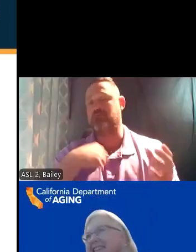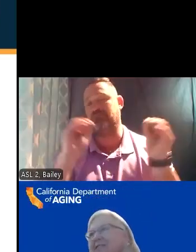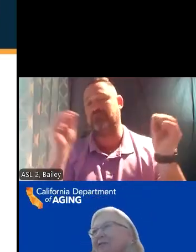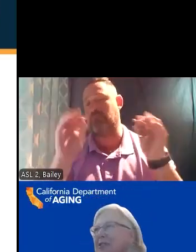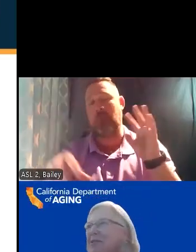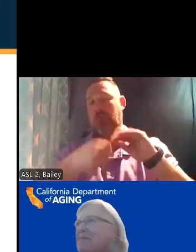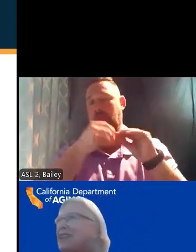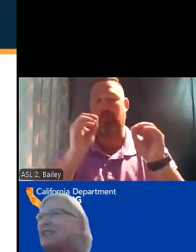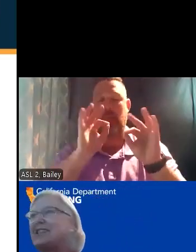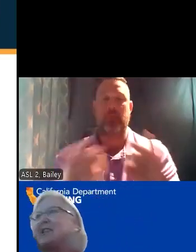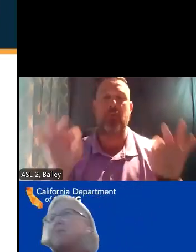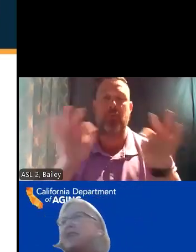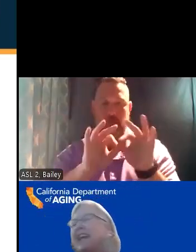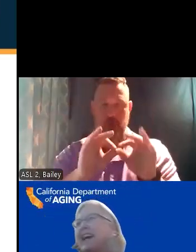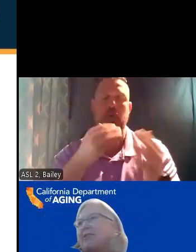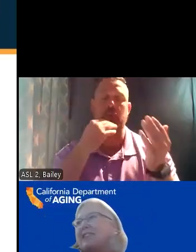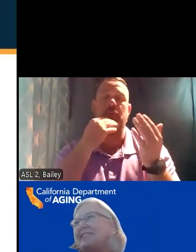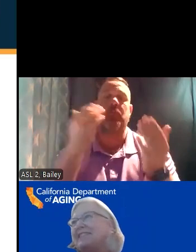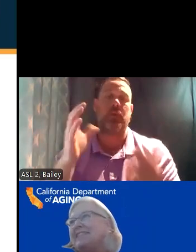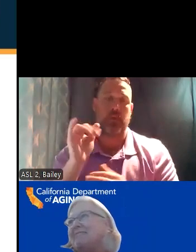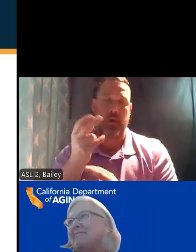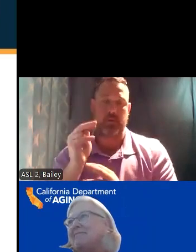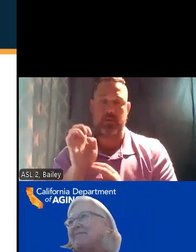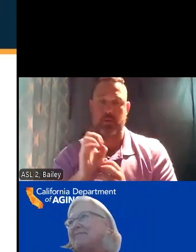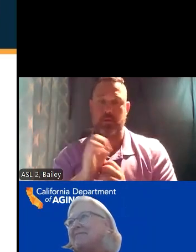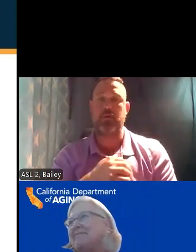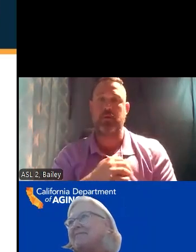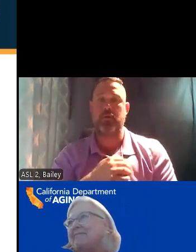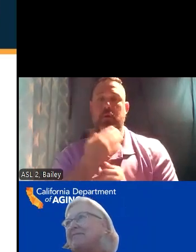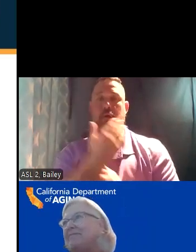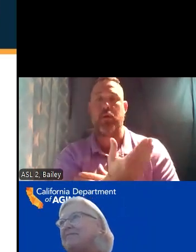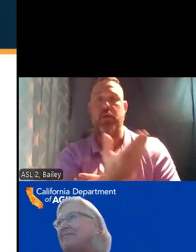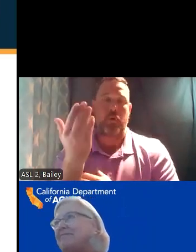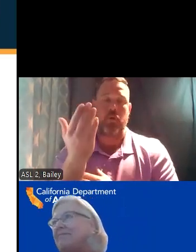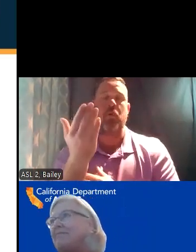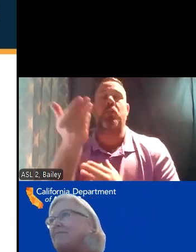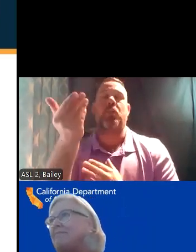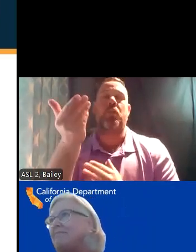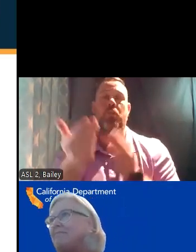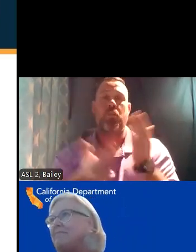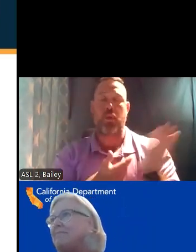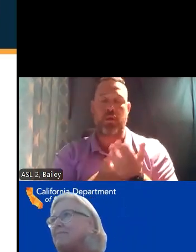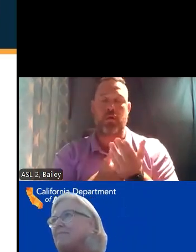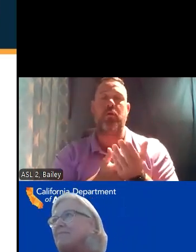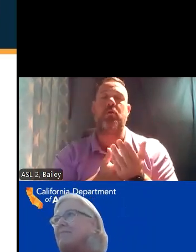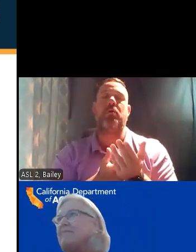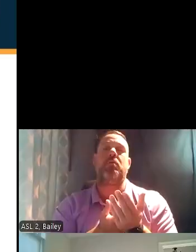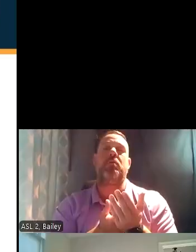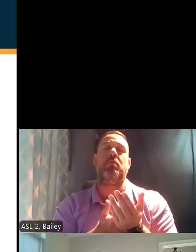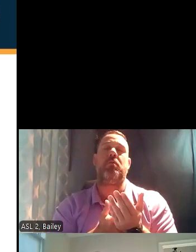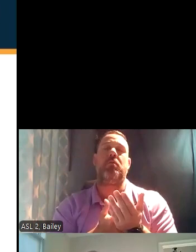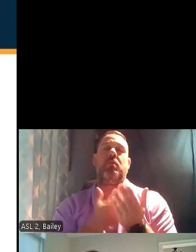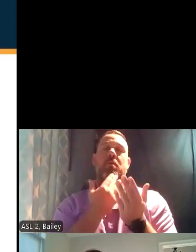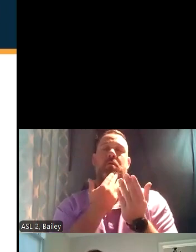Spotlight. Thank you for your patience. Good morning, Catherine. Good morning, everyone. Welcome. I'm so grateful for all of you